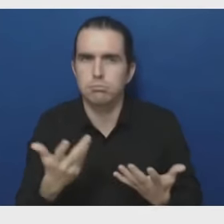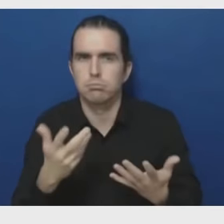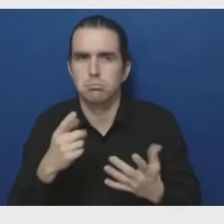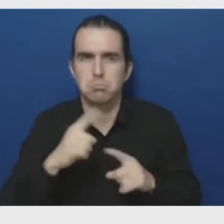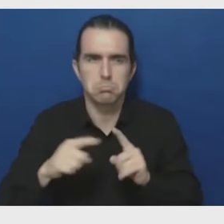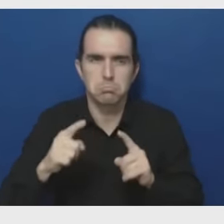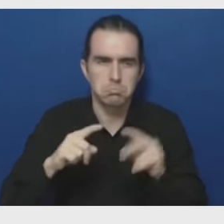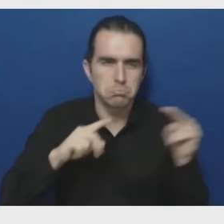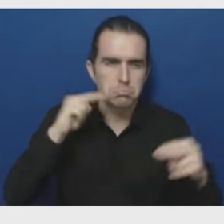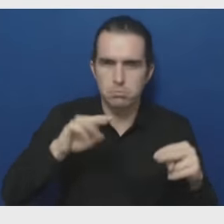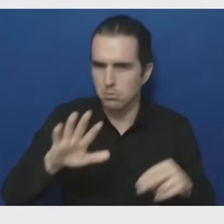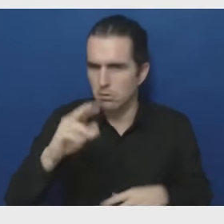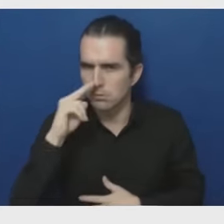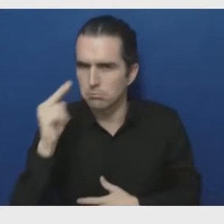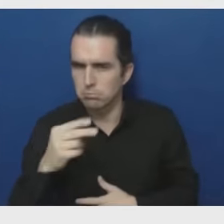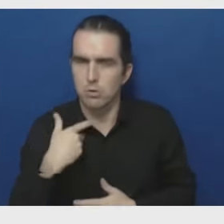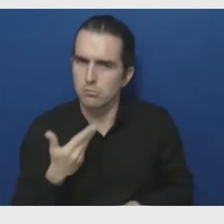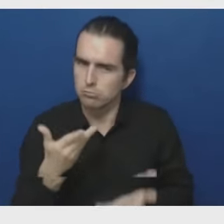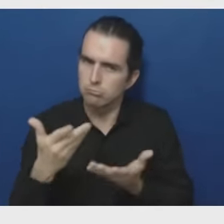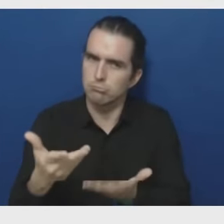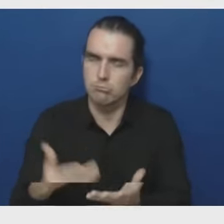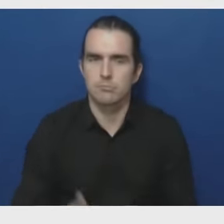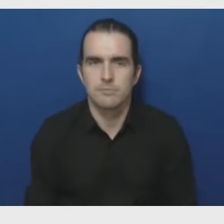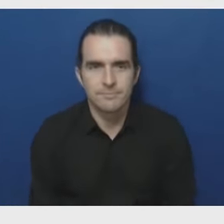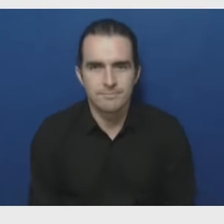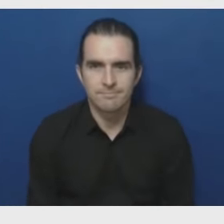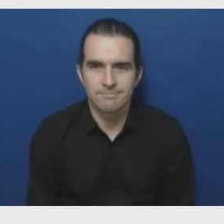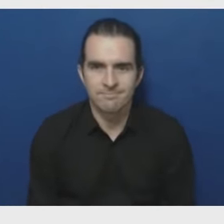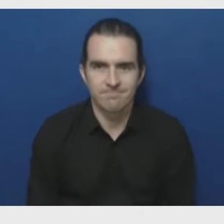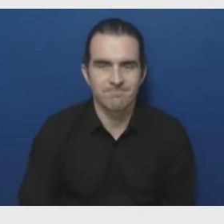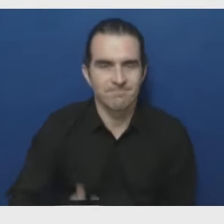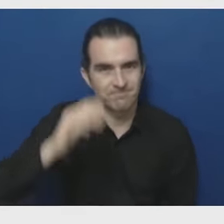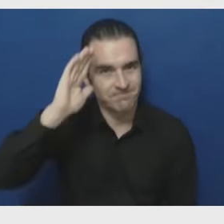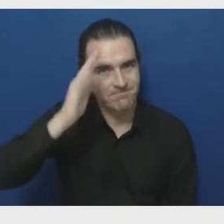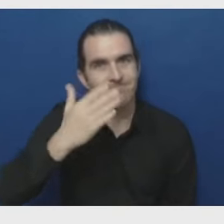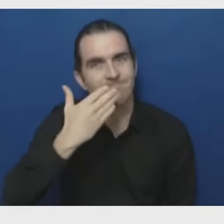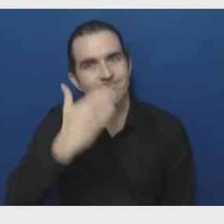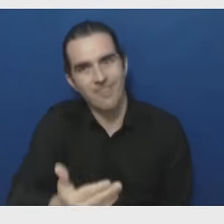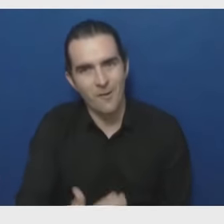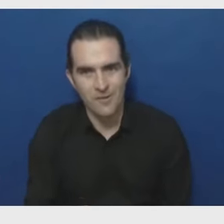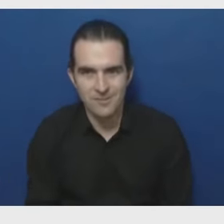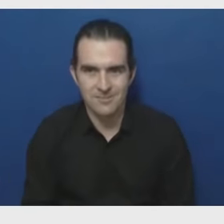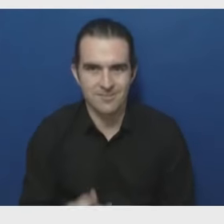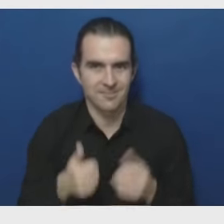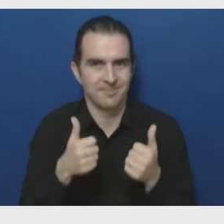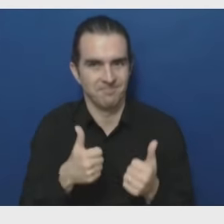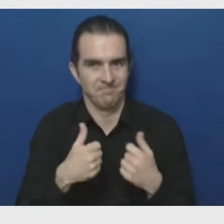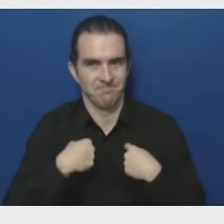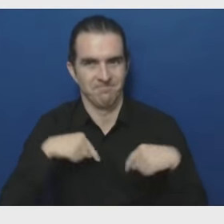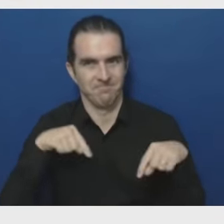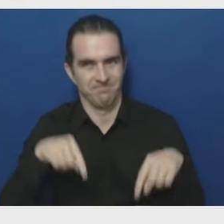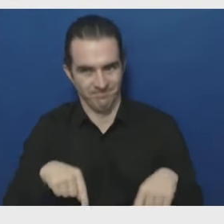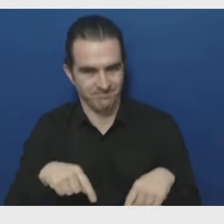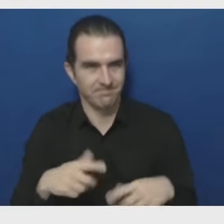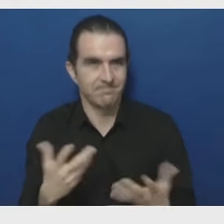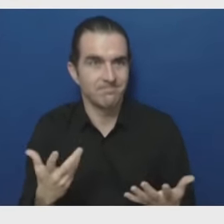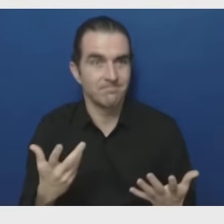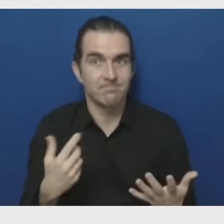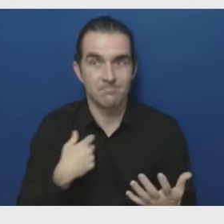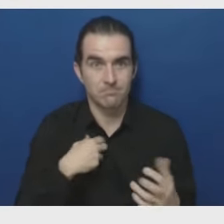meet soon in person in Milan. And that will probably be the most important thing of the meeting, being able to hug each other and be